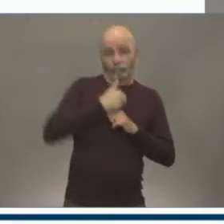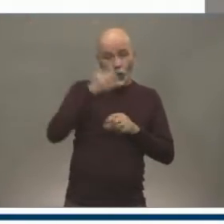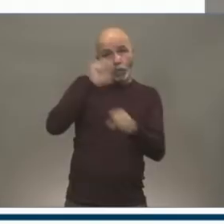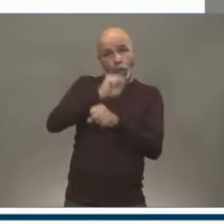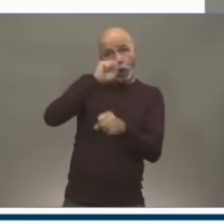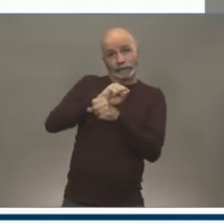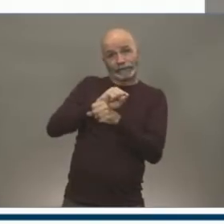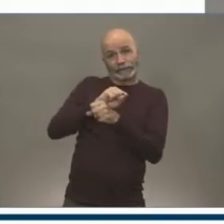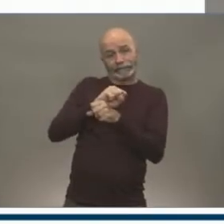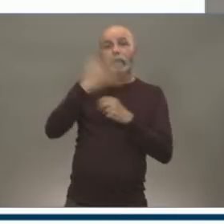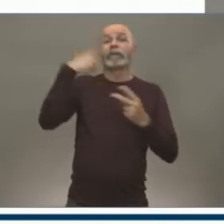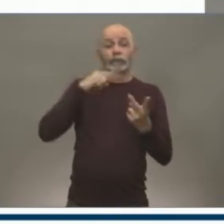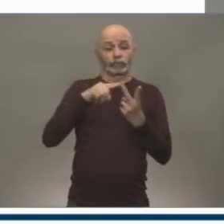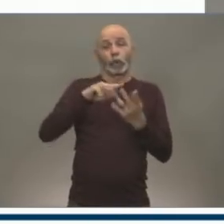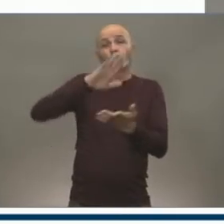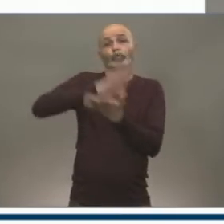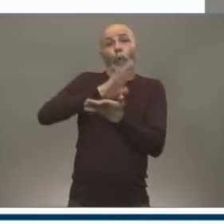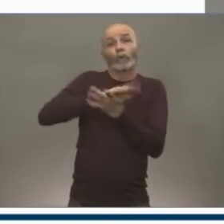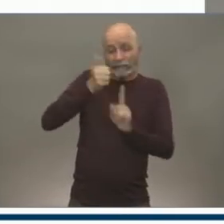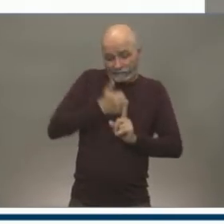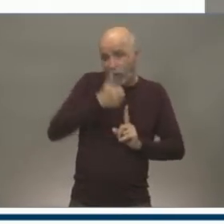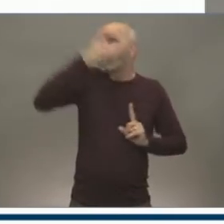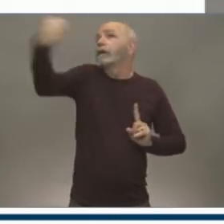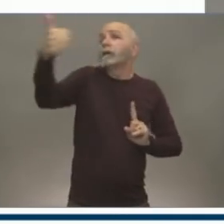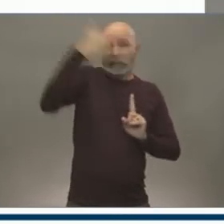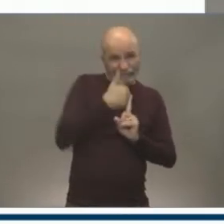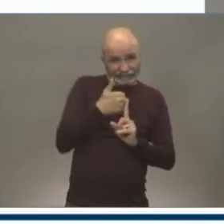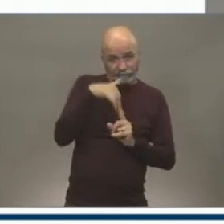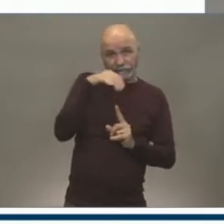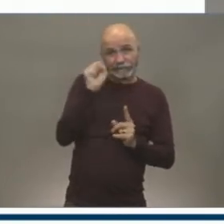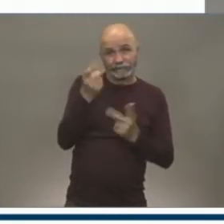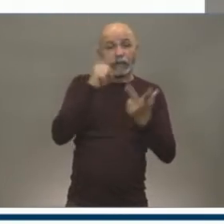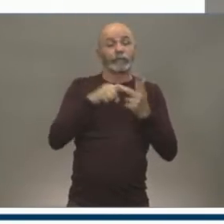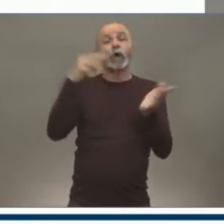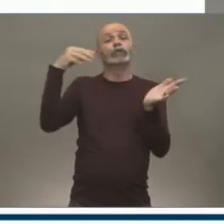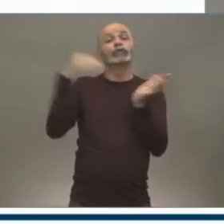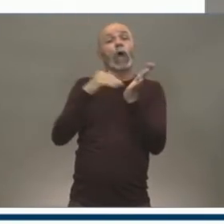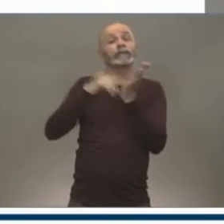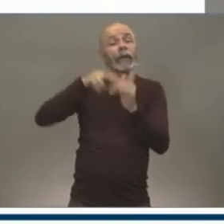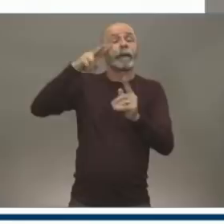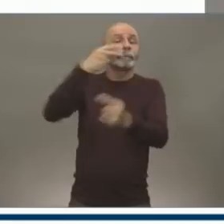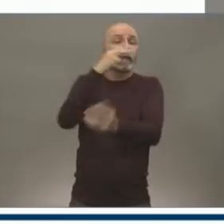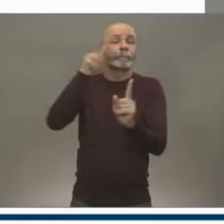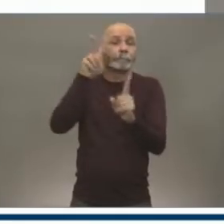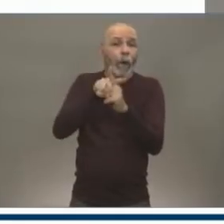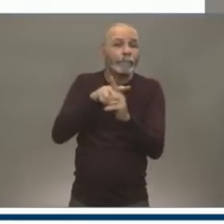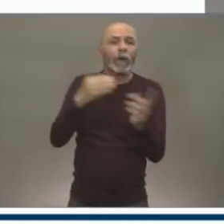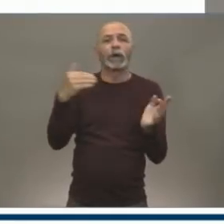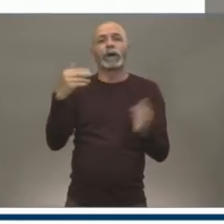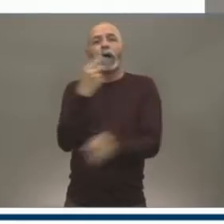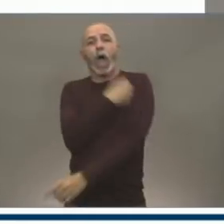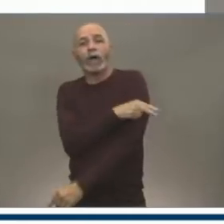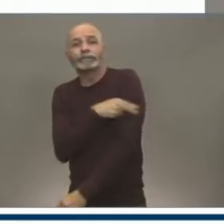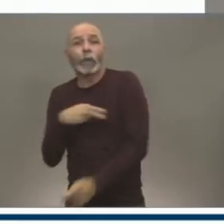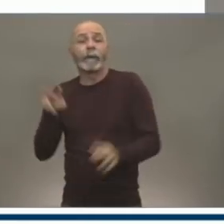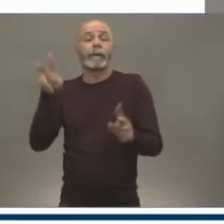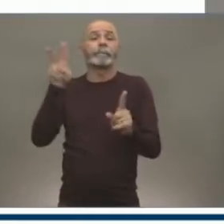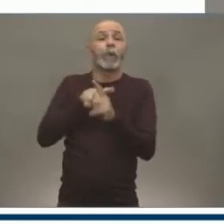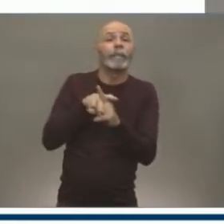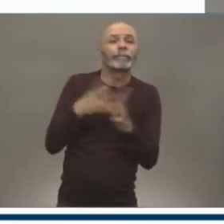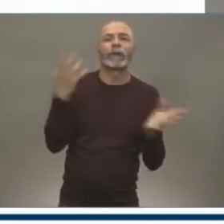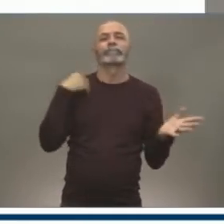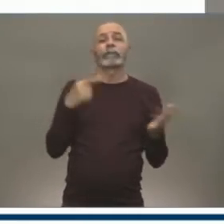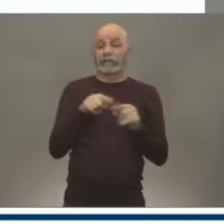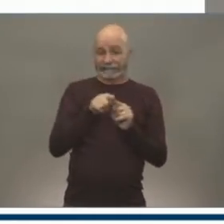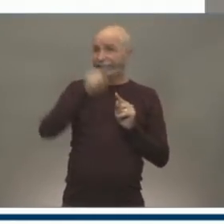care is essential. But what's not essential is to go shopping for gas and groceries, to get together with family and